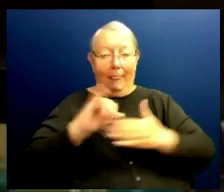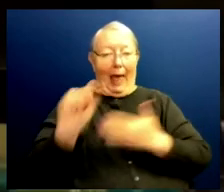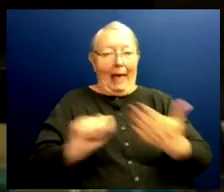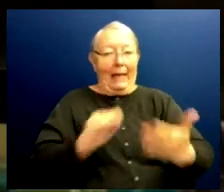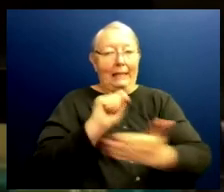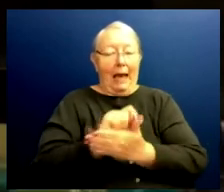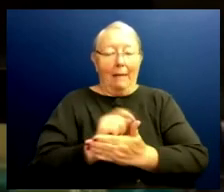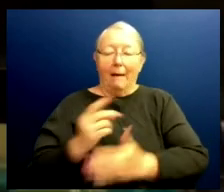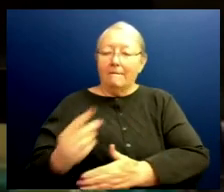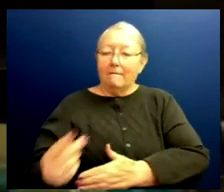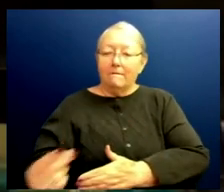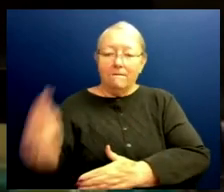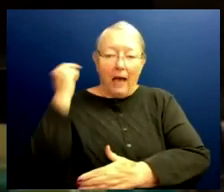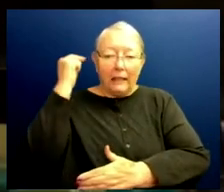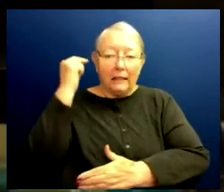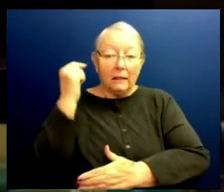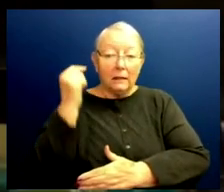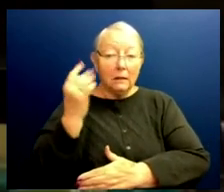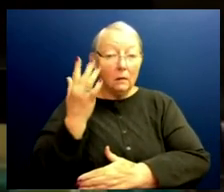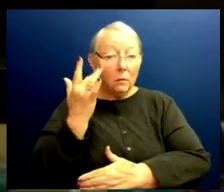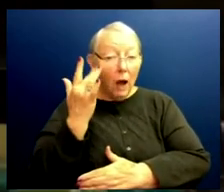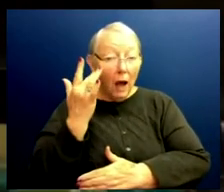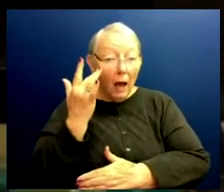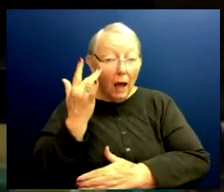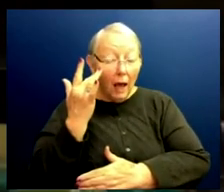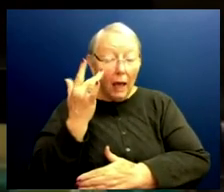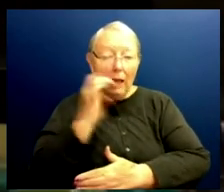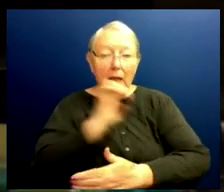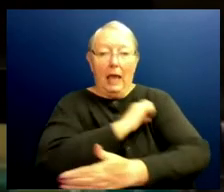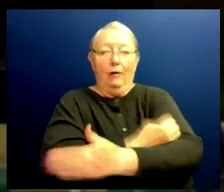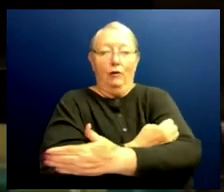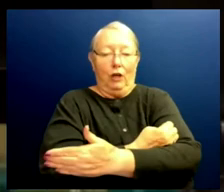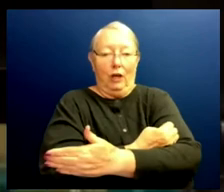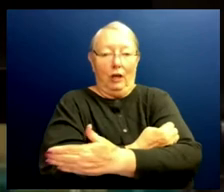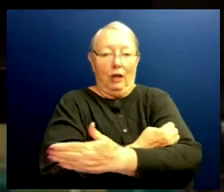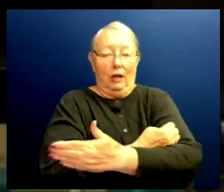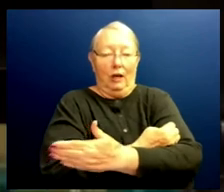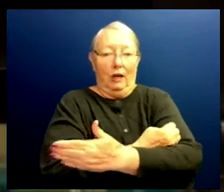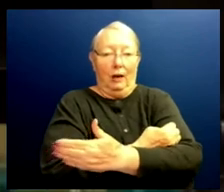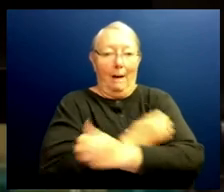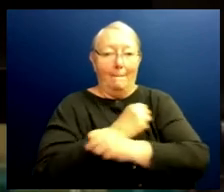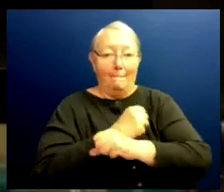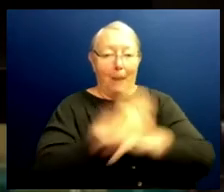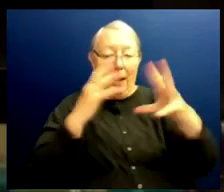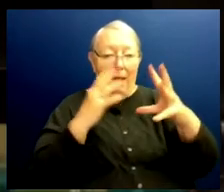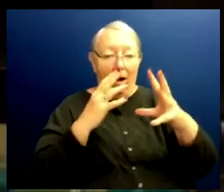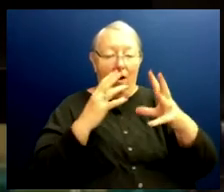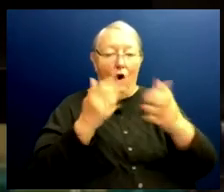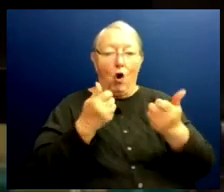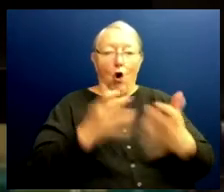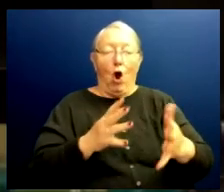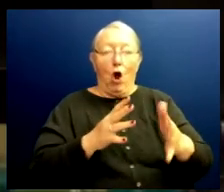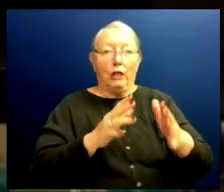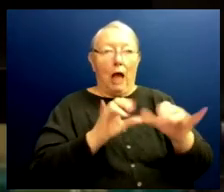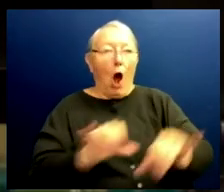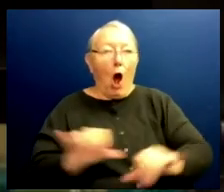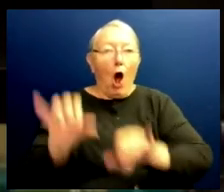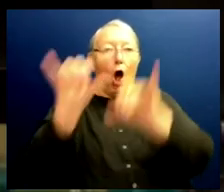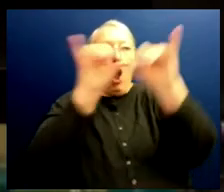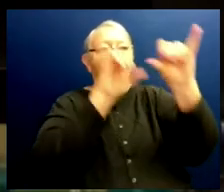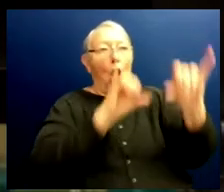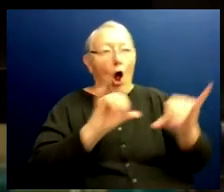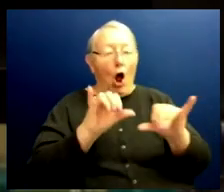because of the tremendous energy, is what produced this tremendous homogeneity, the sameness, with these